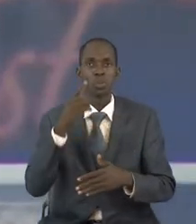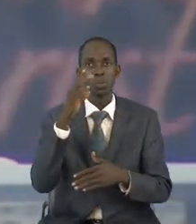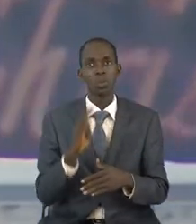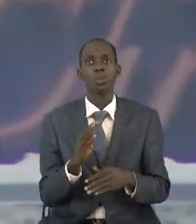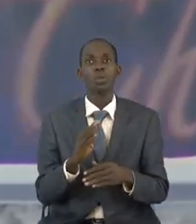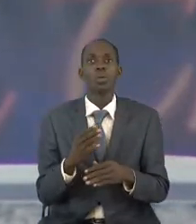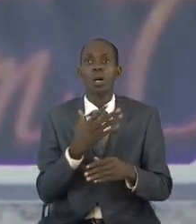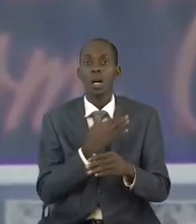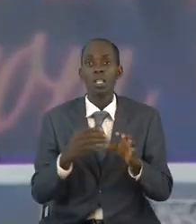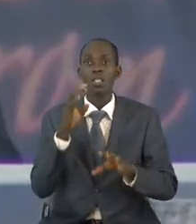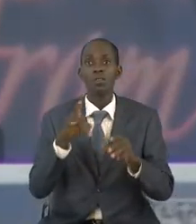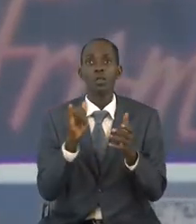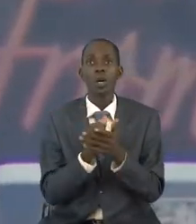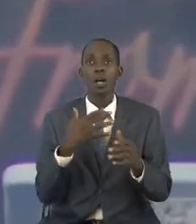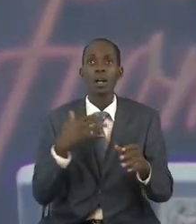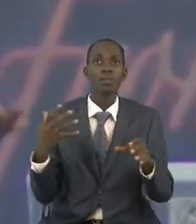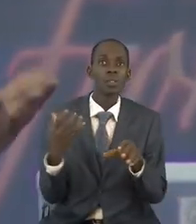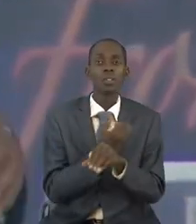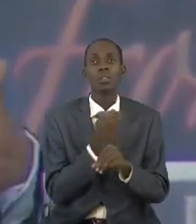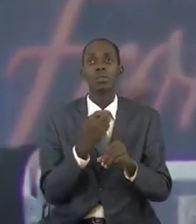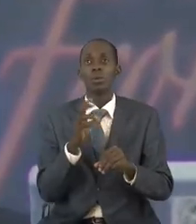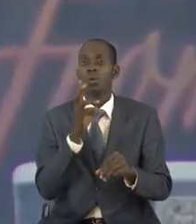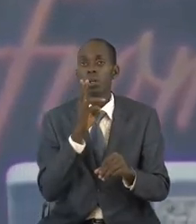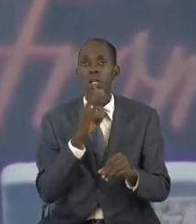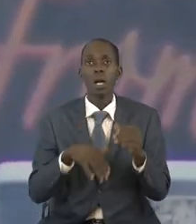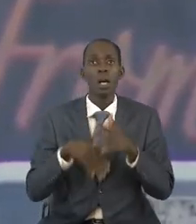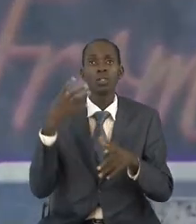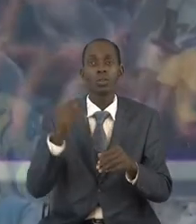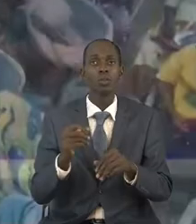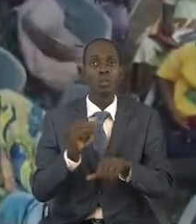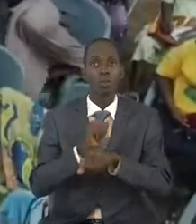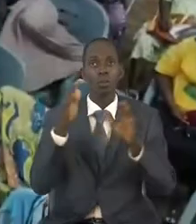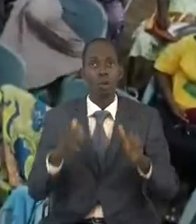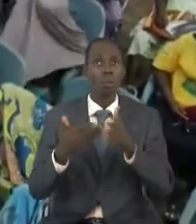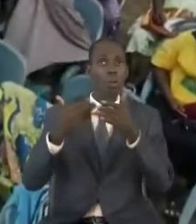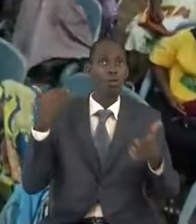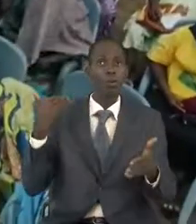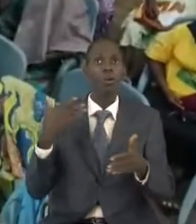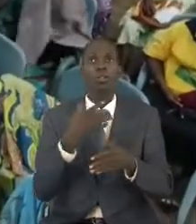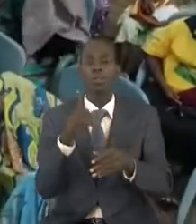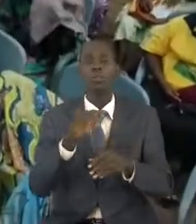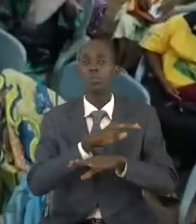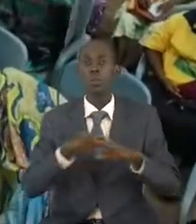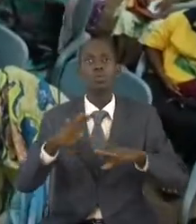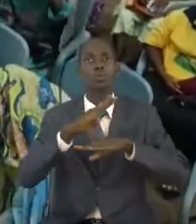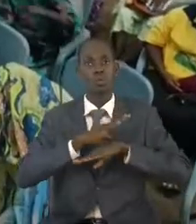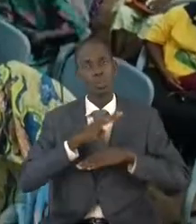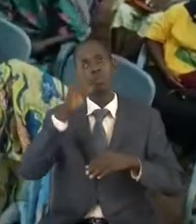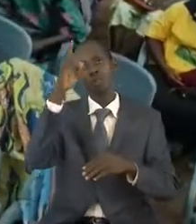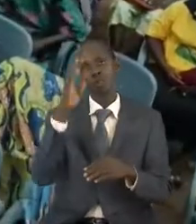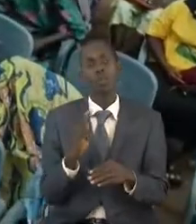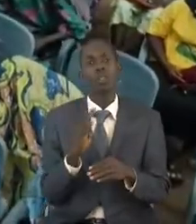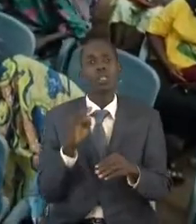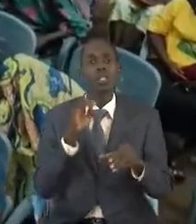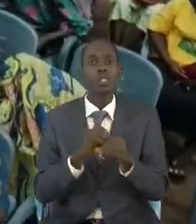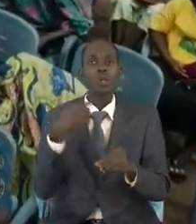out of the rock before, if you don't have faith, you don't please God. He said, children in whom there is